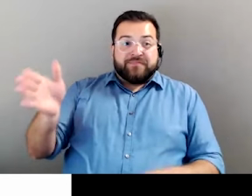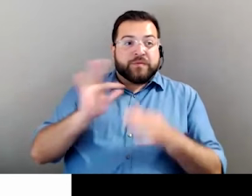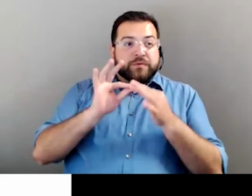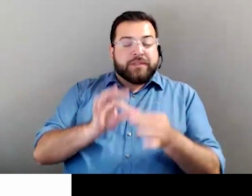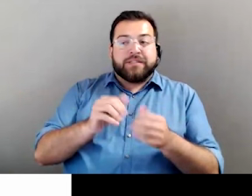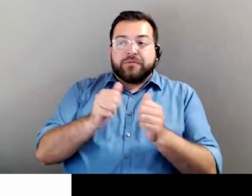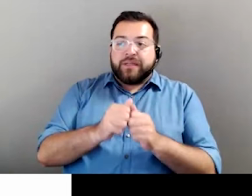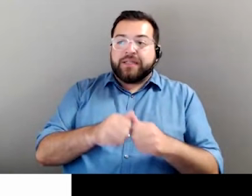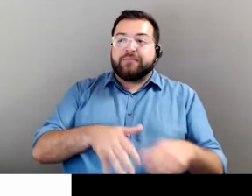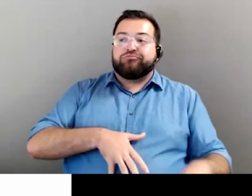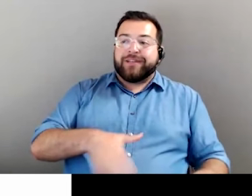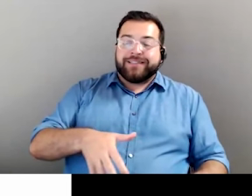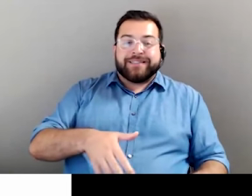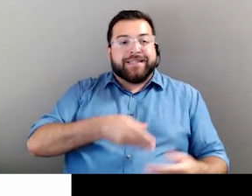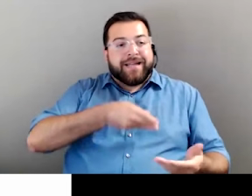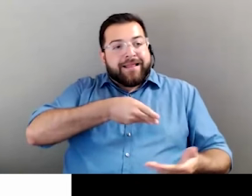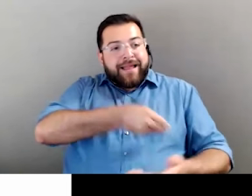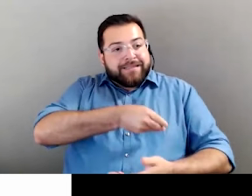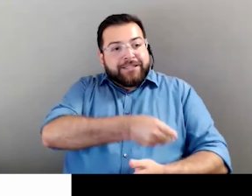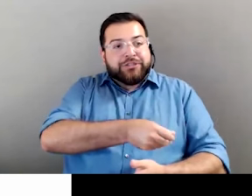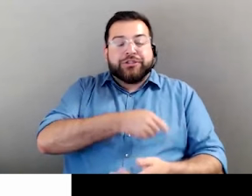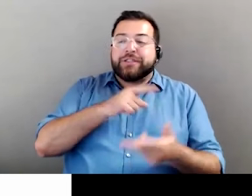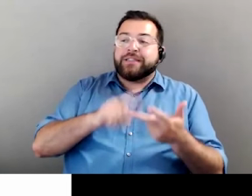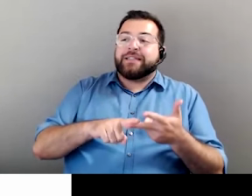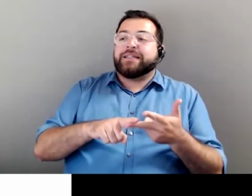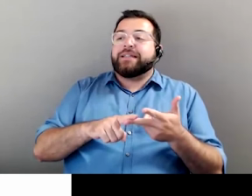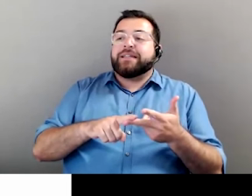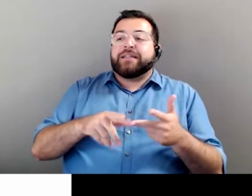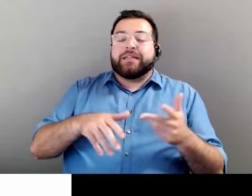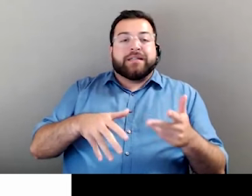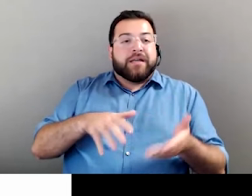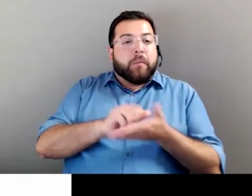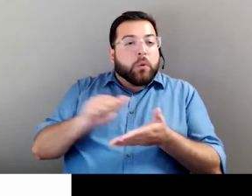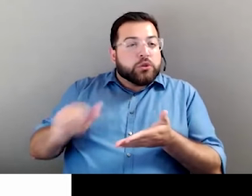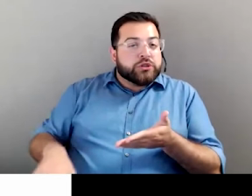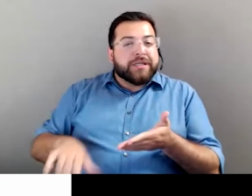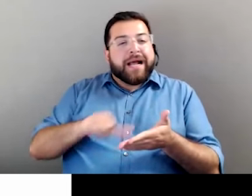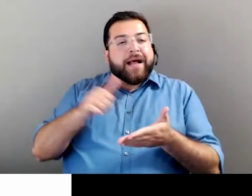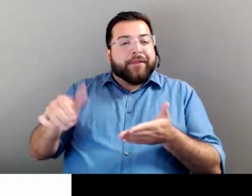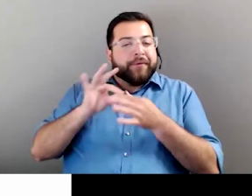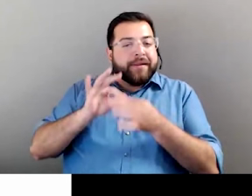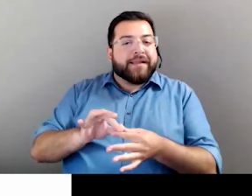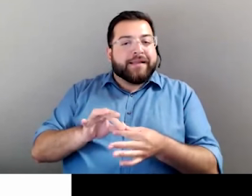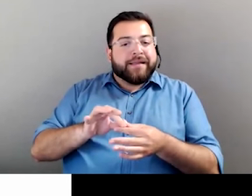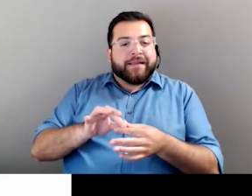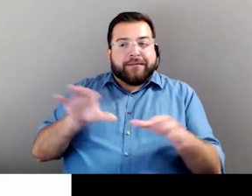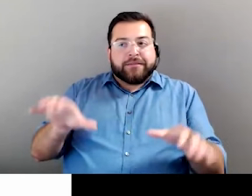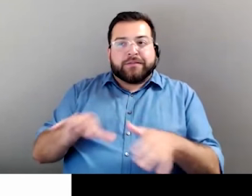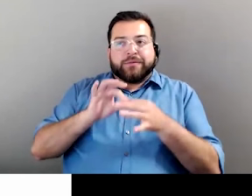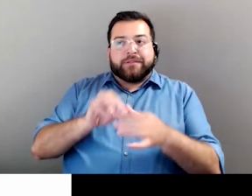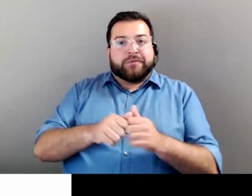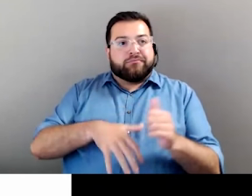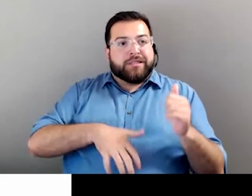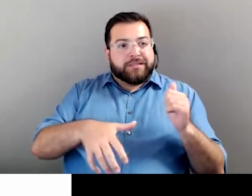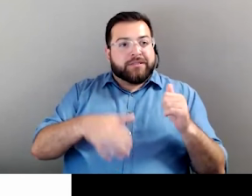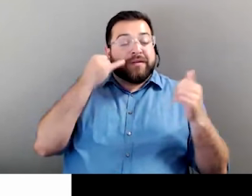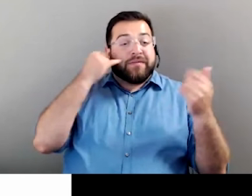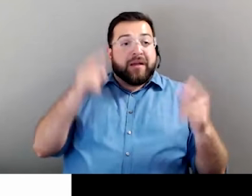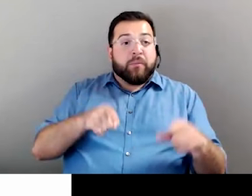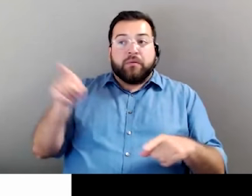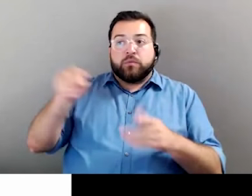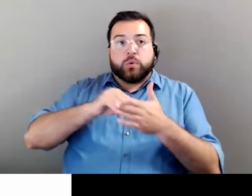lactation, miscarriages, abortion, or related conditions, including recovery. So if you have a student who informs